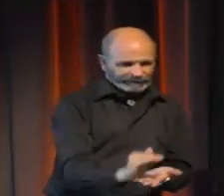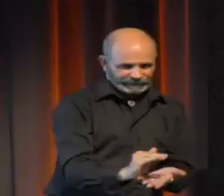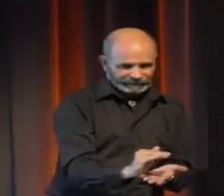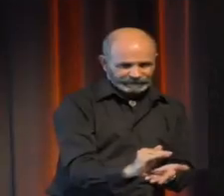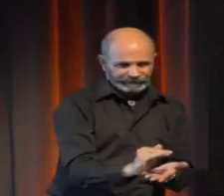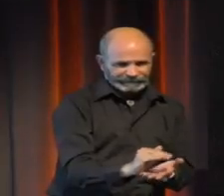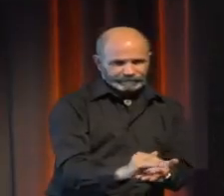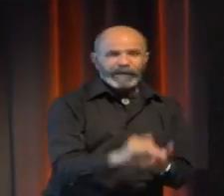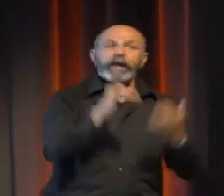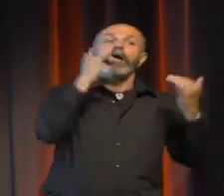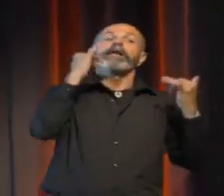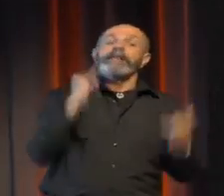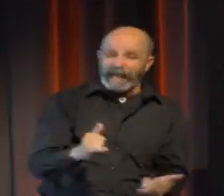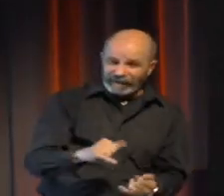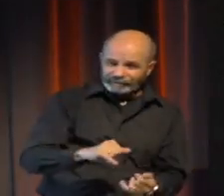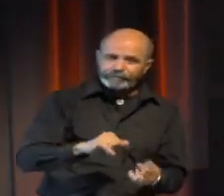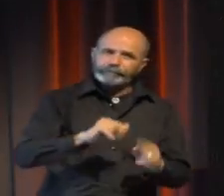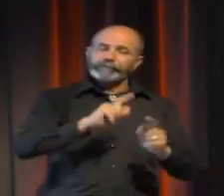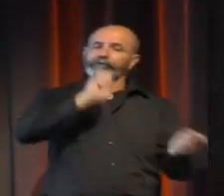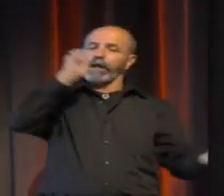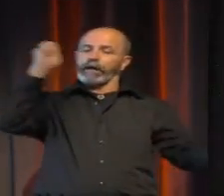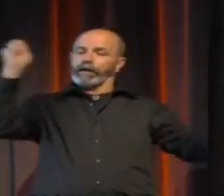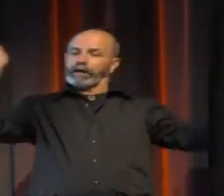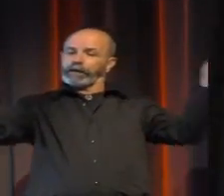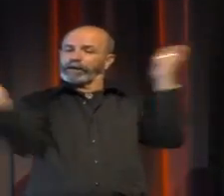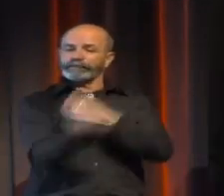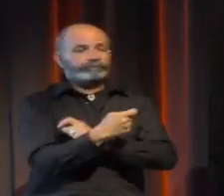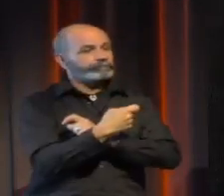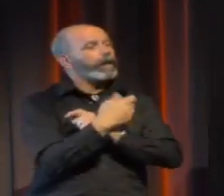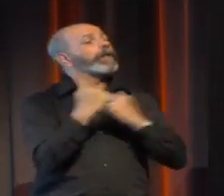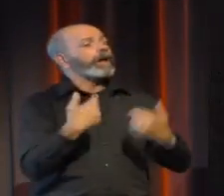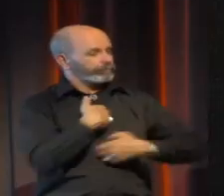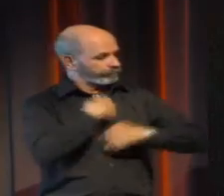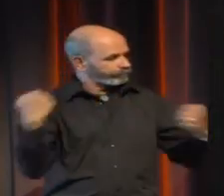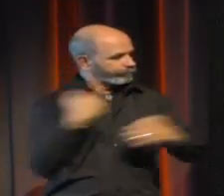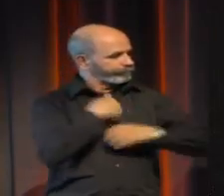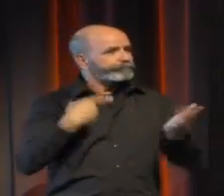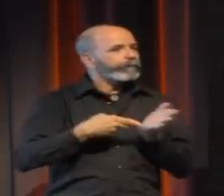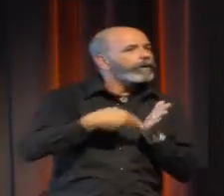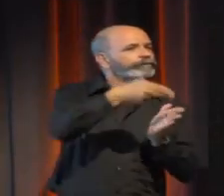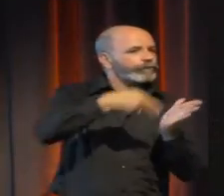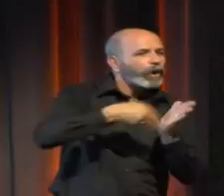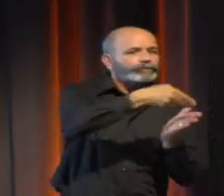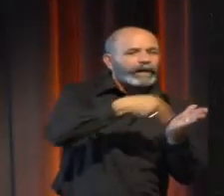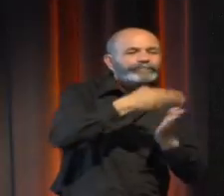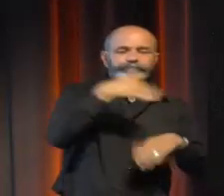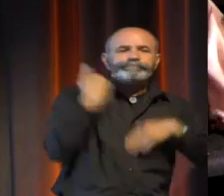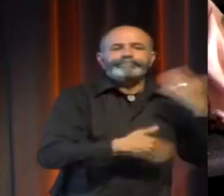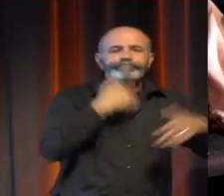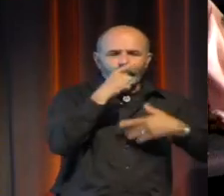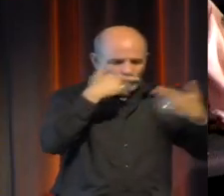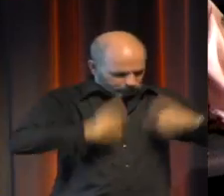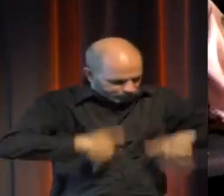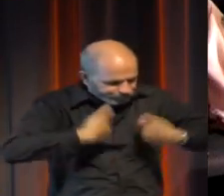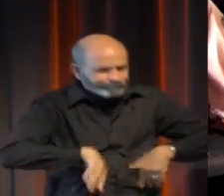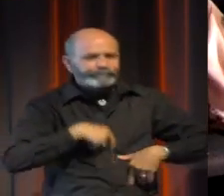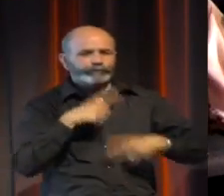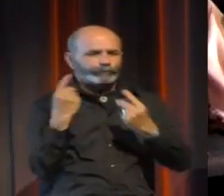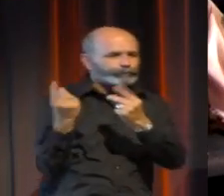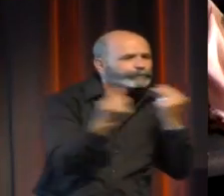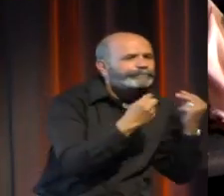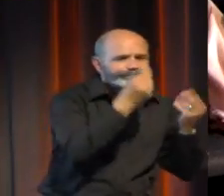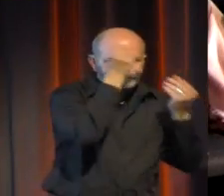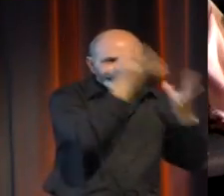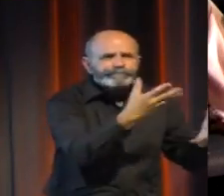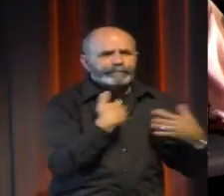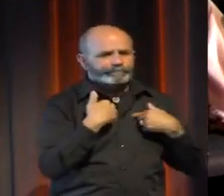a generation that reflects our honesty instead of just demonstrating a debilitating need for conformity that benefits no one.